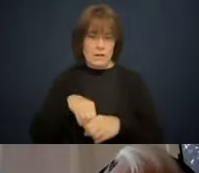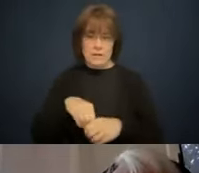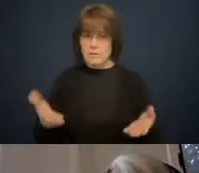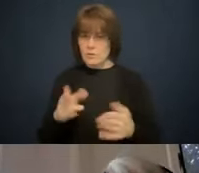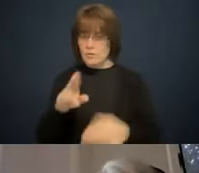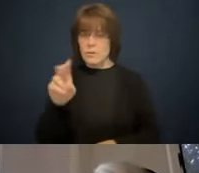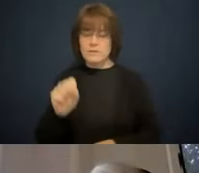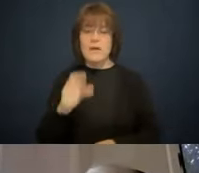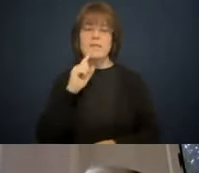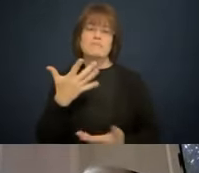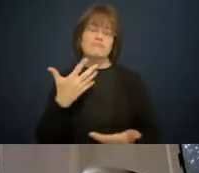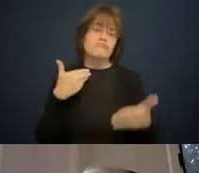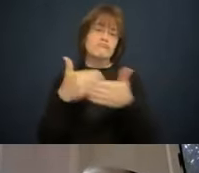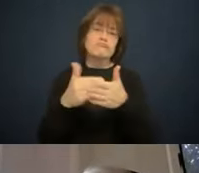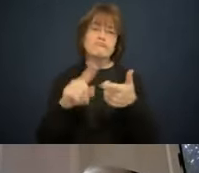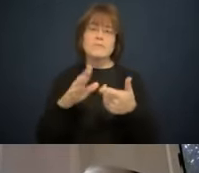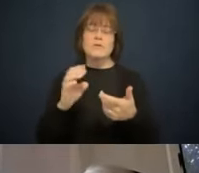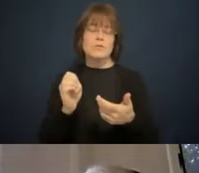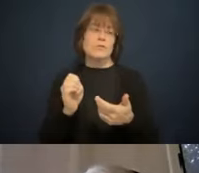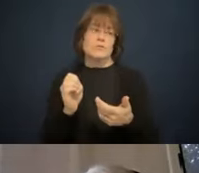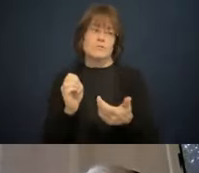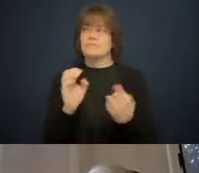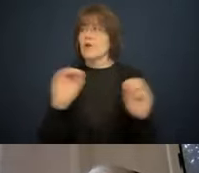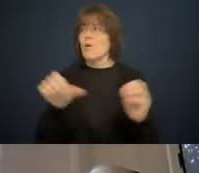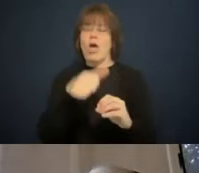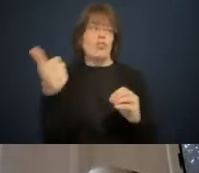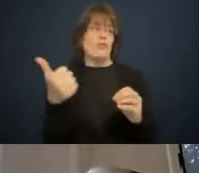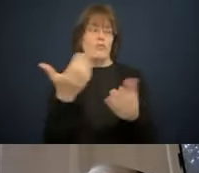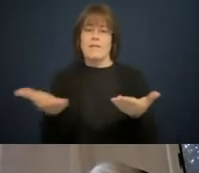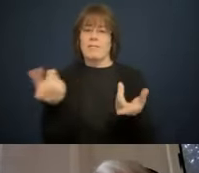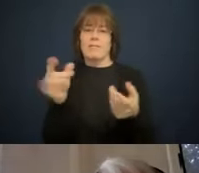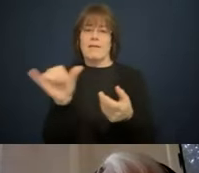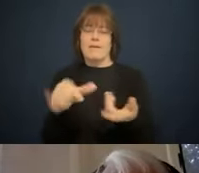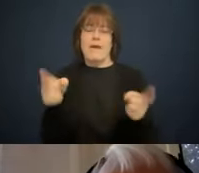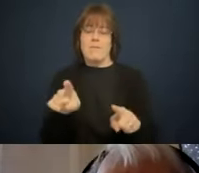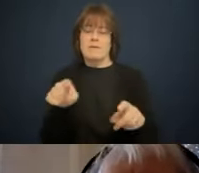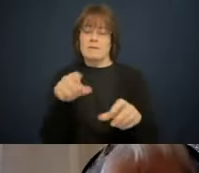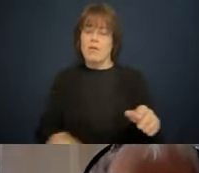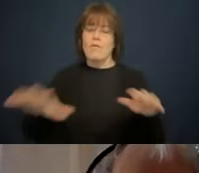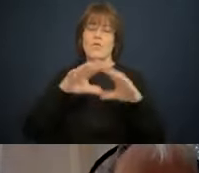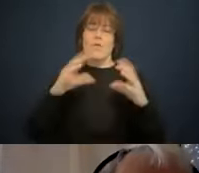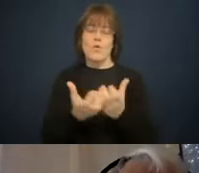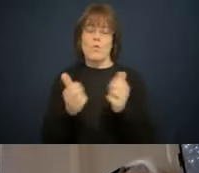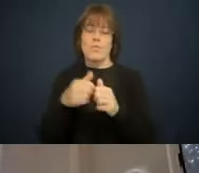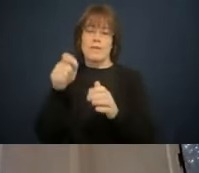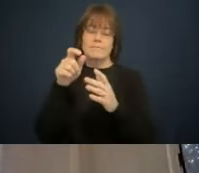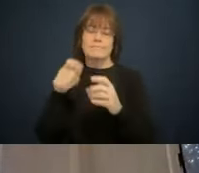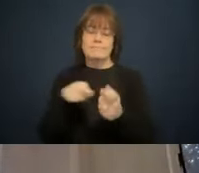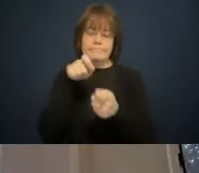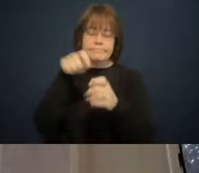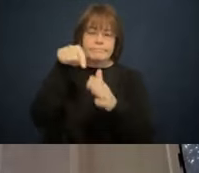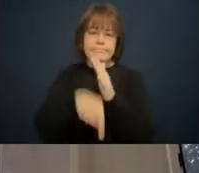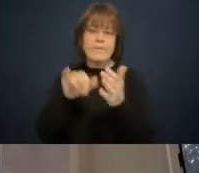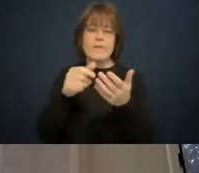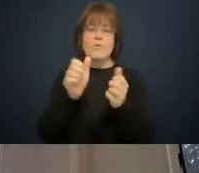And I think it's probably pretty close to being unparalleled in the entire world in terms of the intensity and the level of detail that was mapping that was